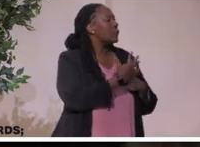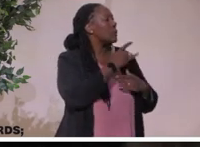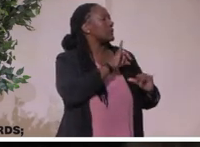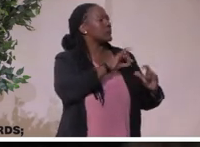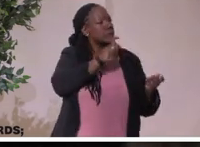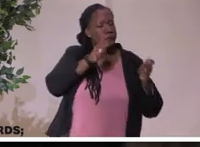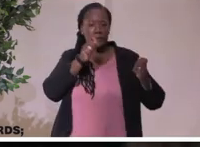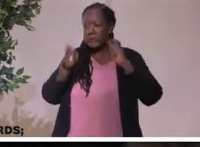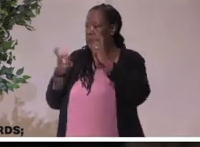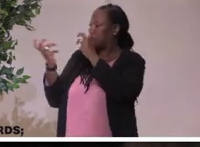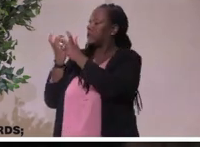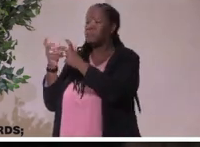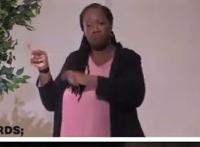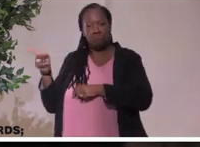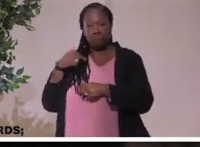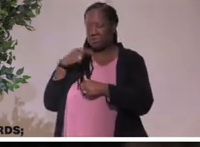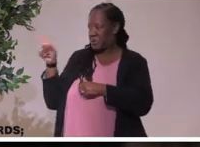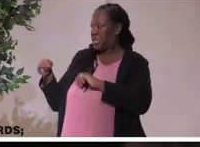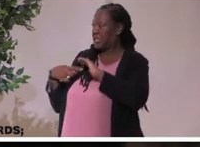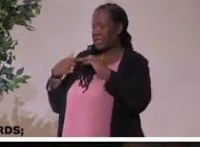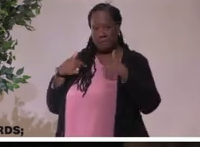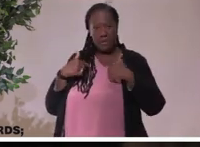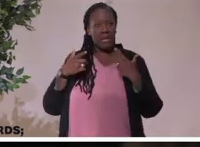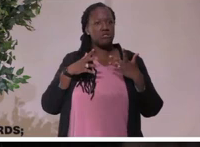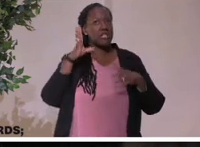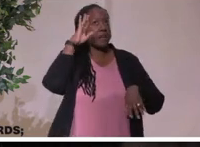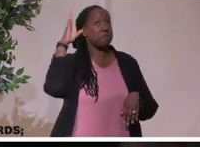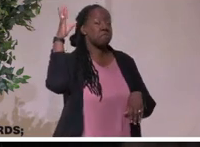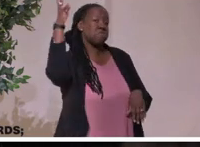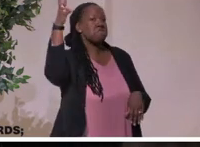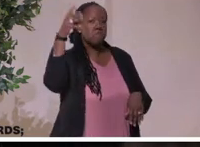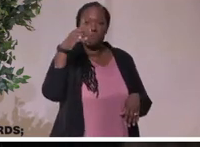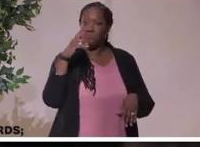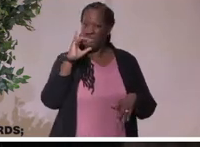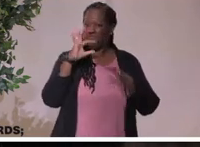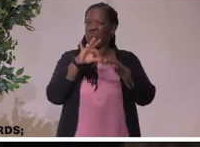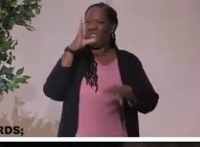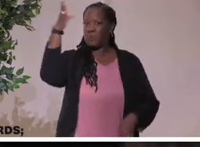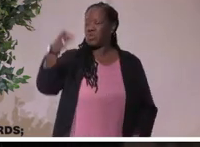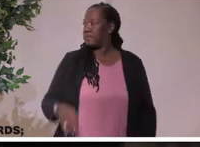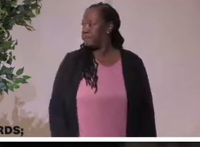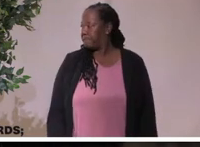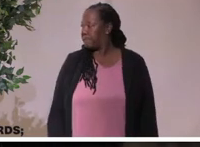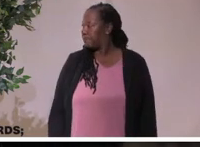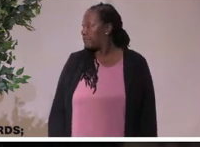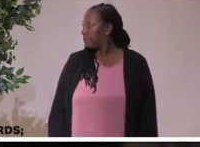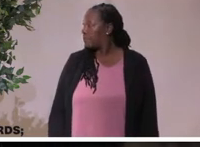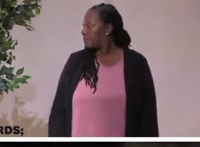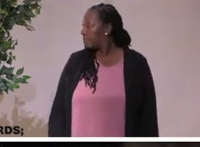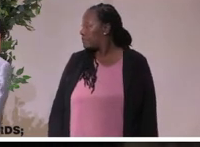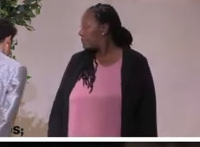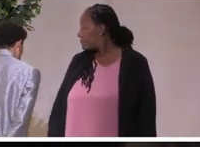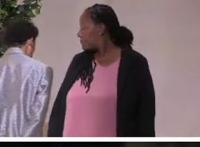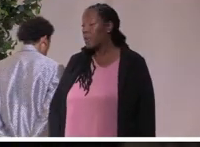genderless. This is me taking a step out in that direction. you know, so that you won't, so one day